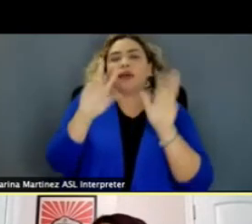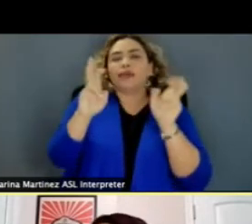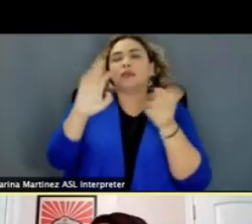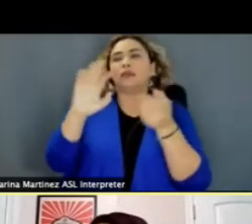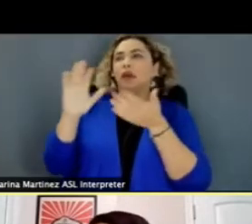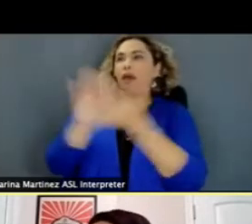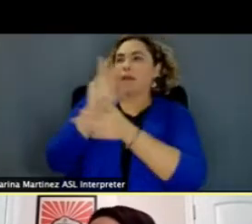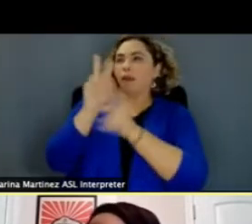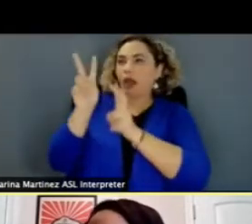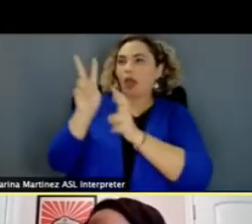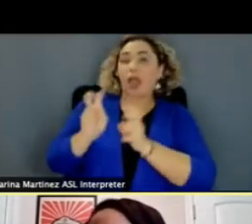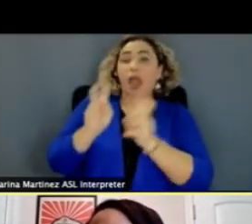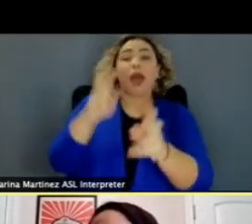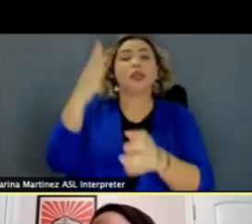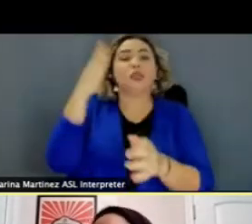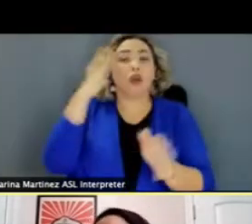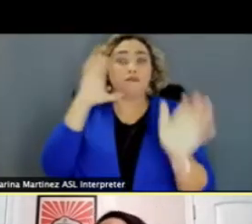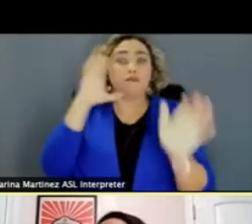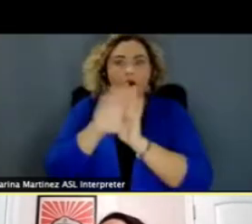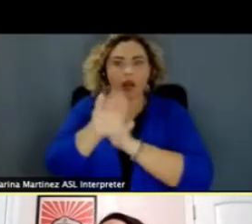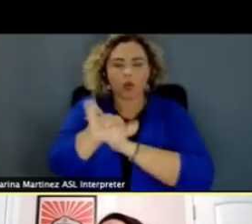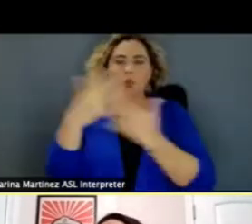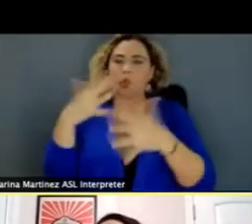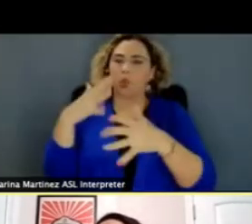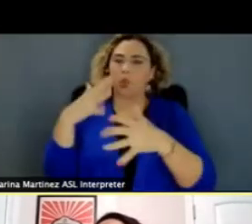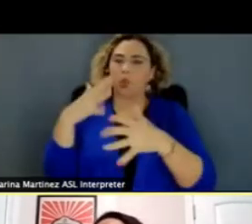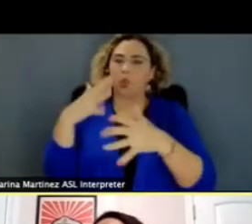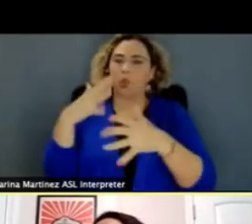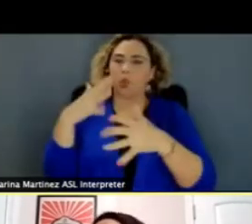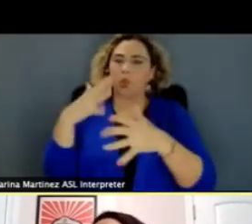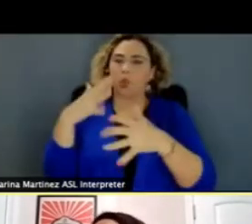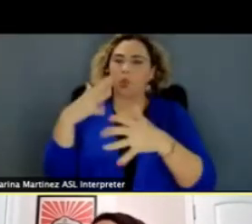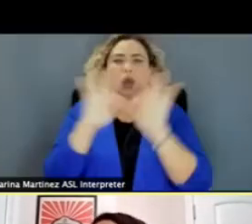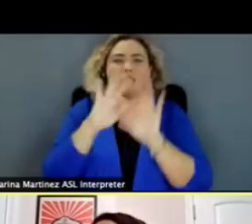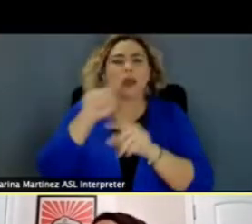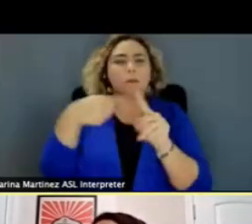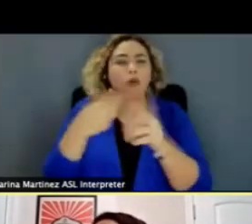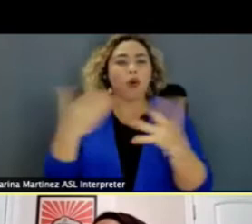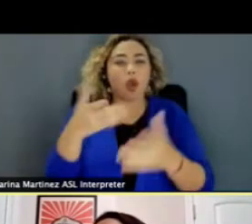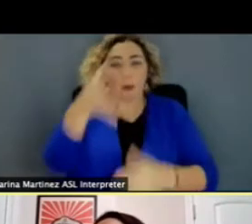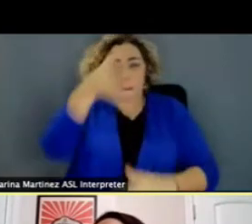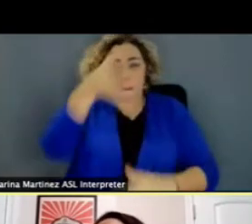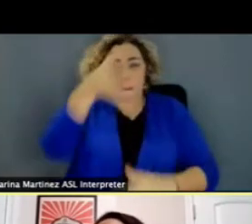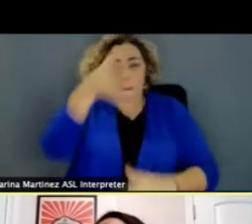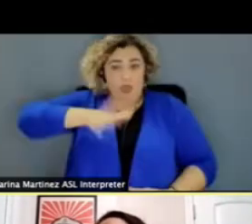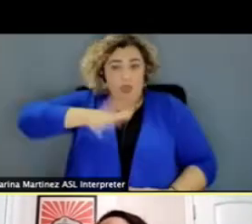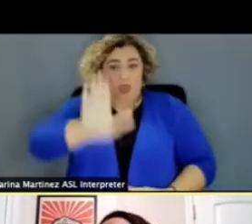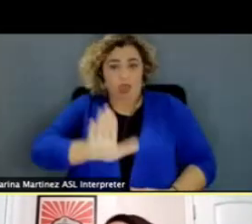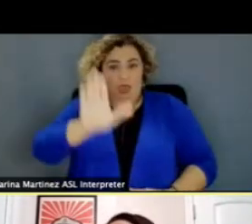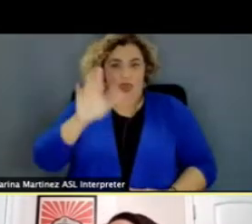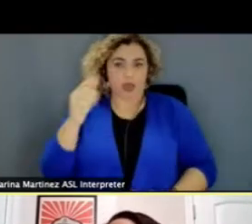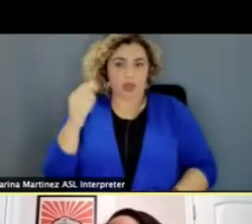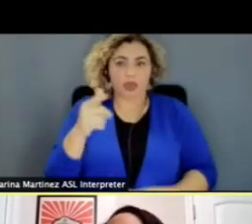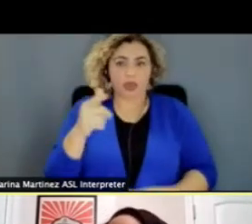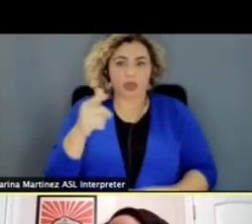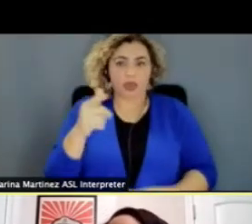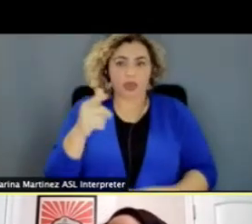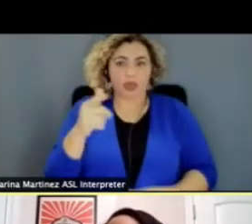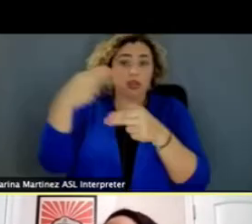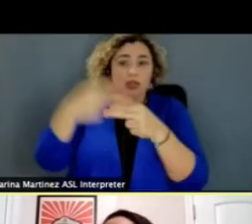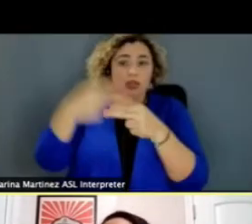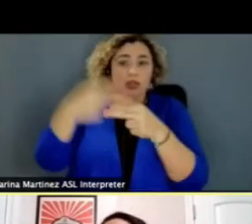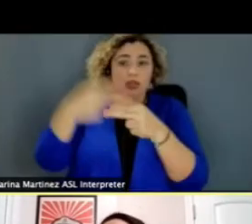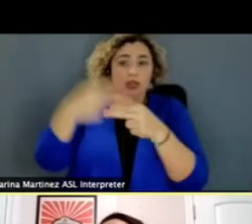an iconic photo of a man. His first name was known as